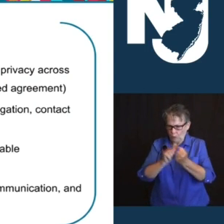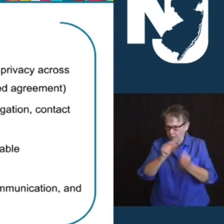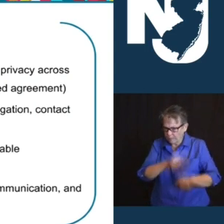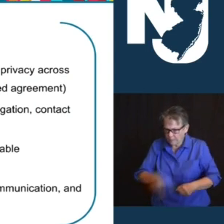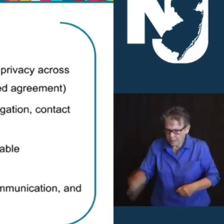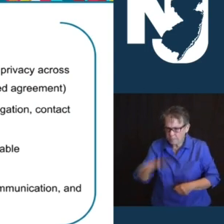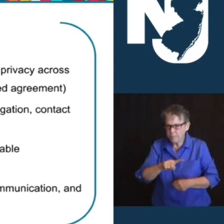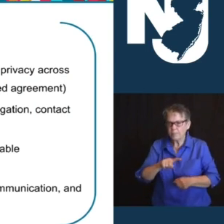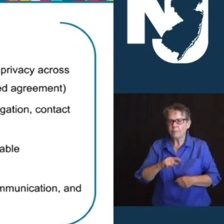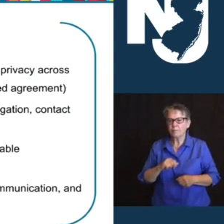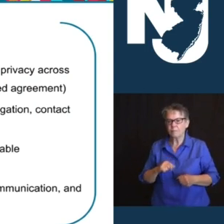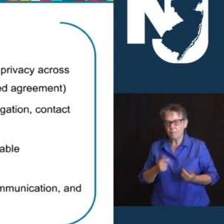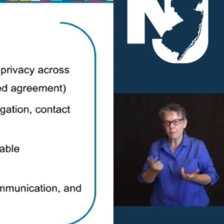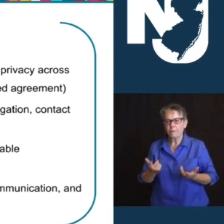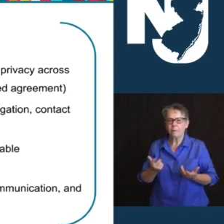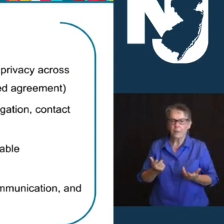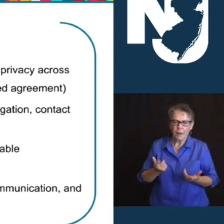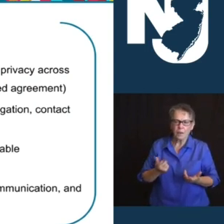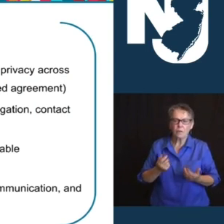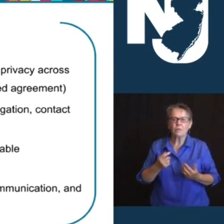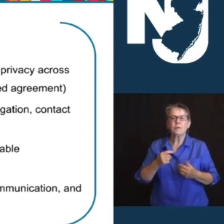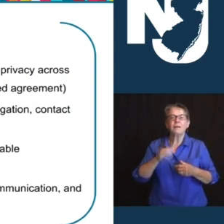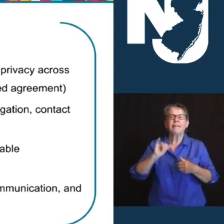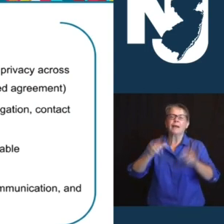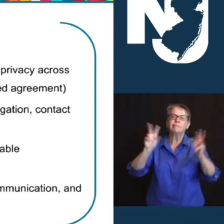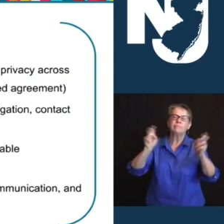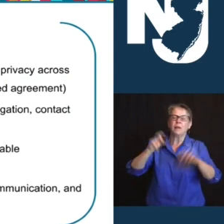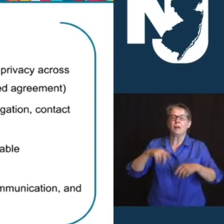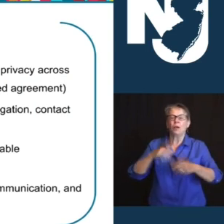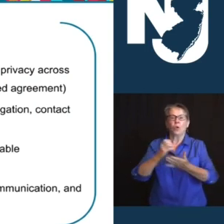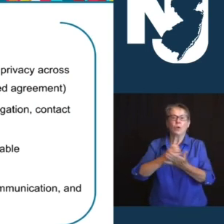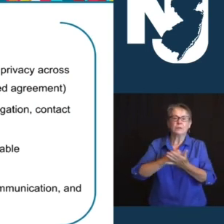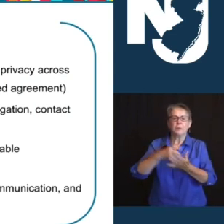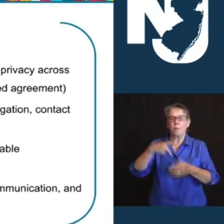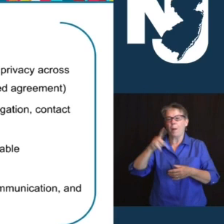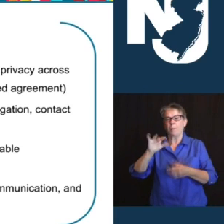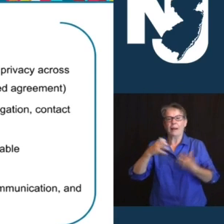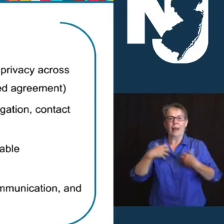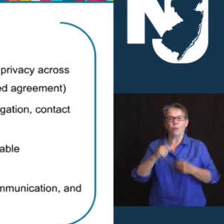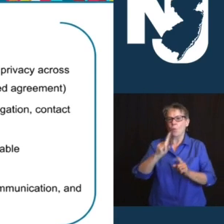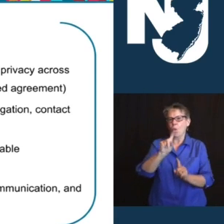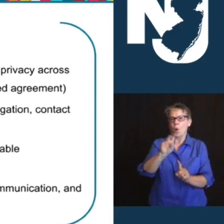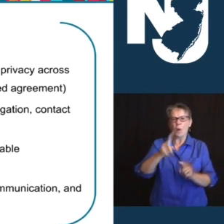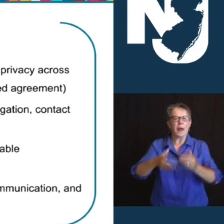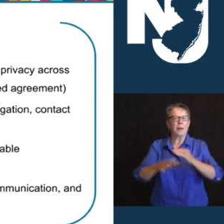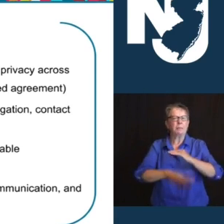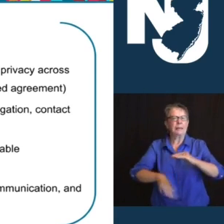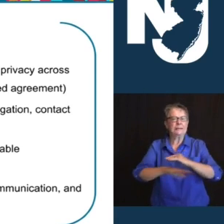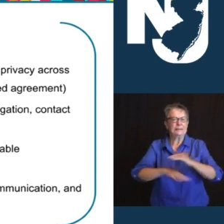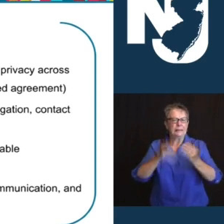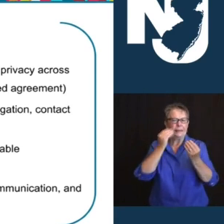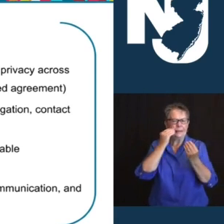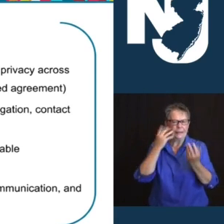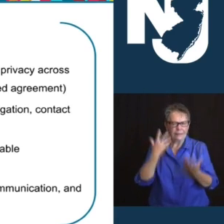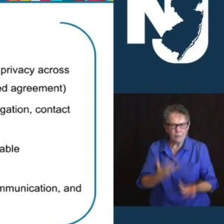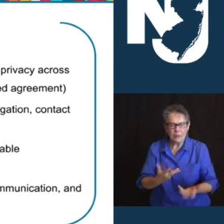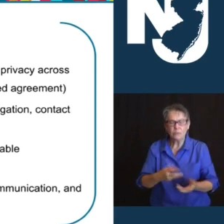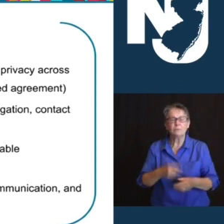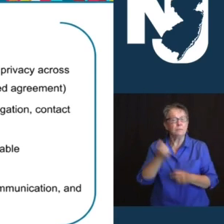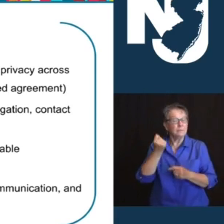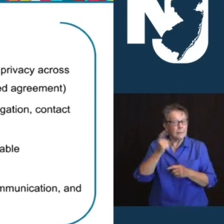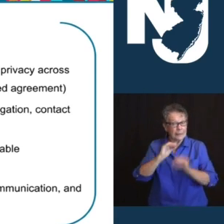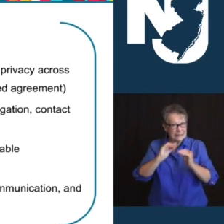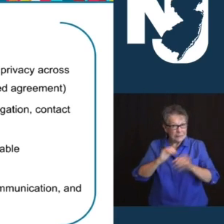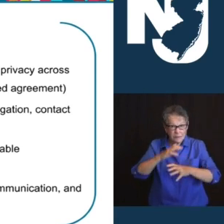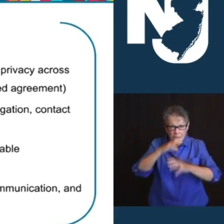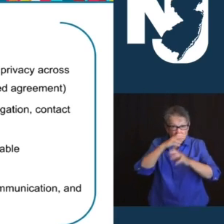in ideas, and training in confidentiality and respect for privacy across all interactions, including